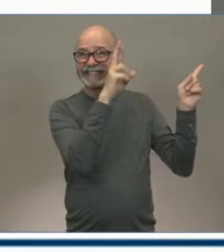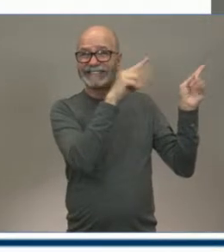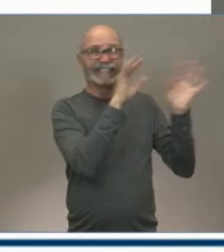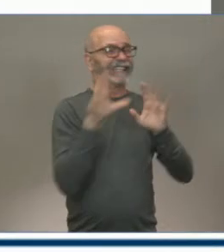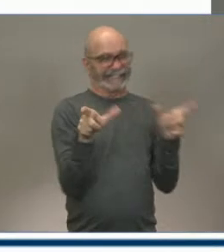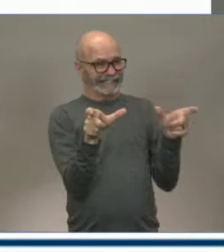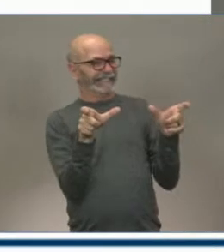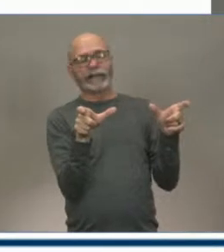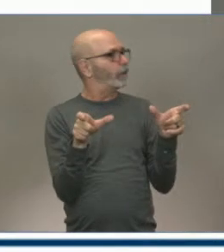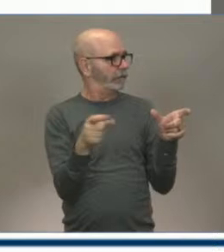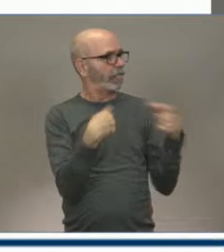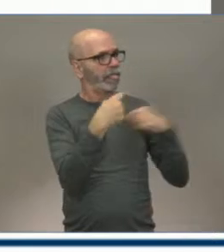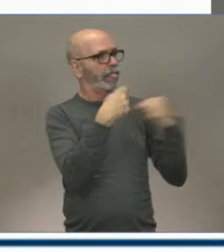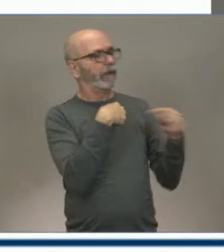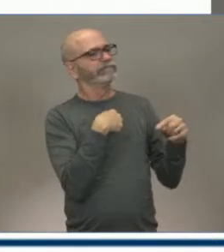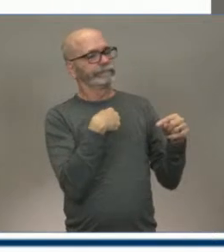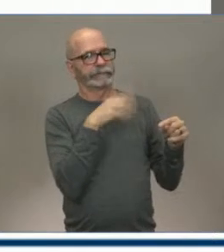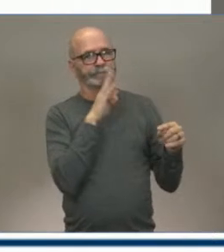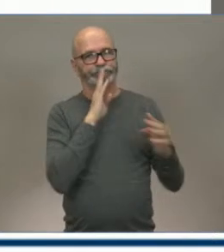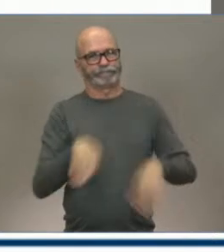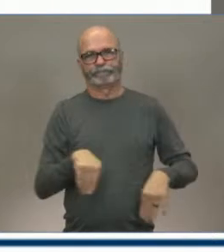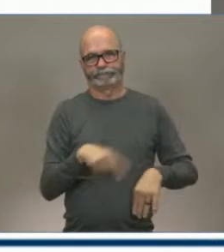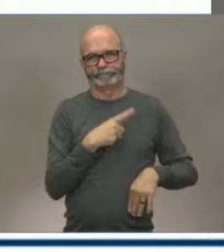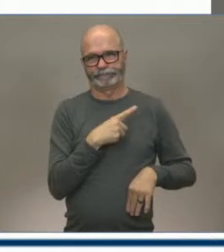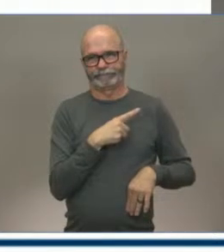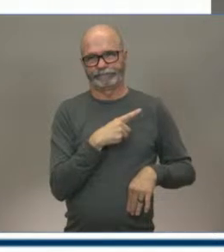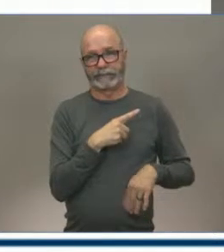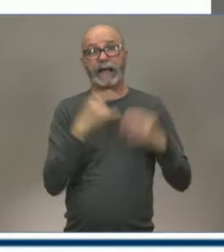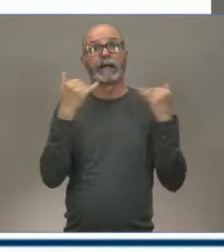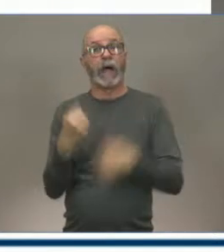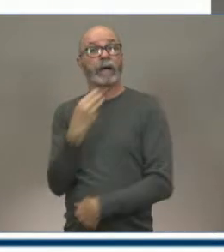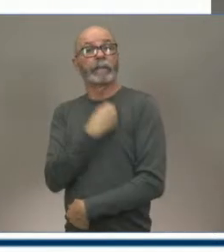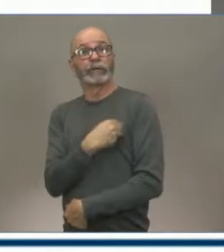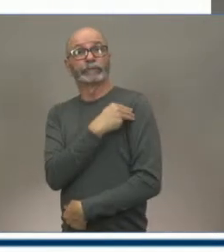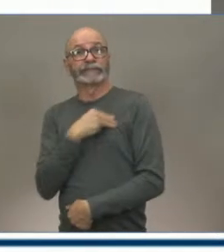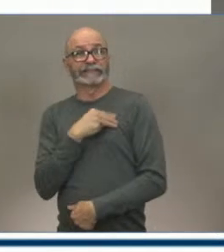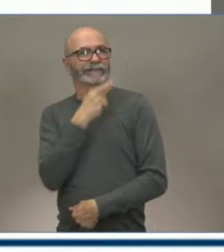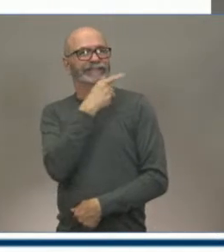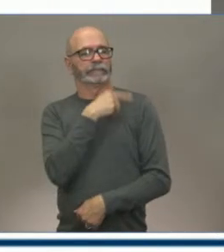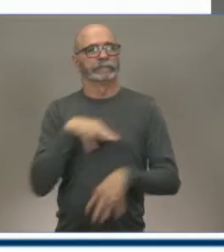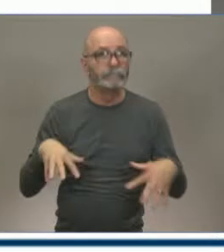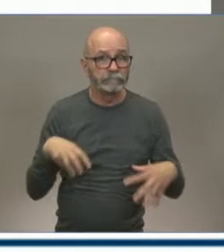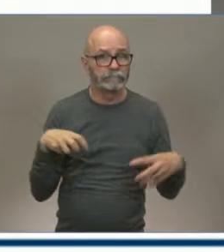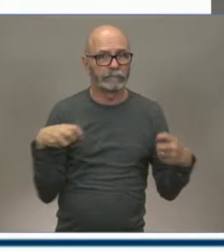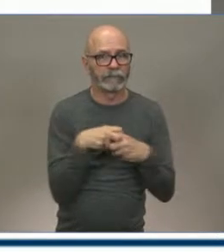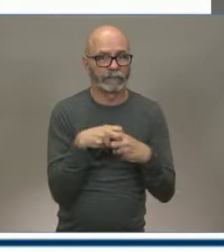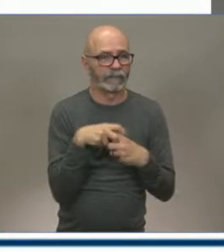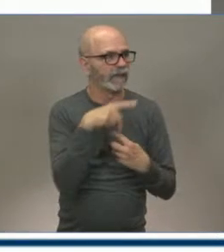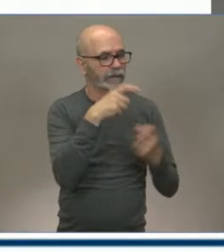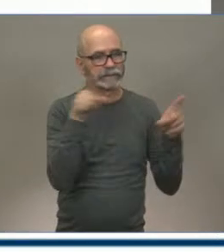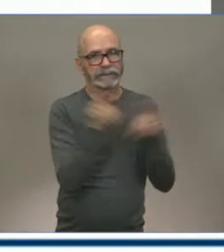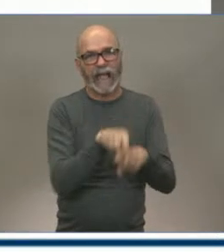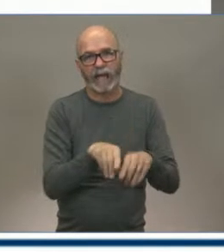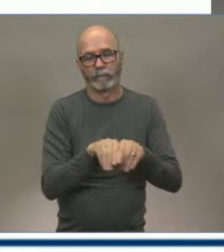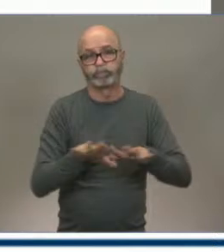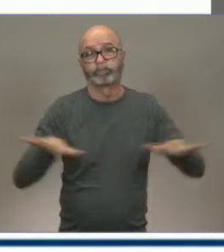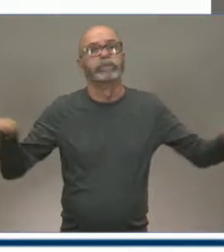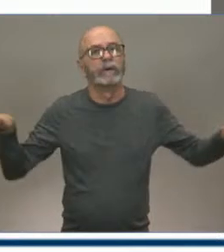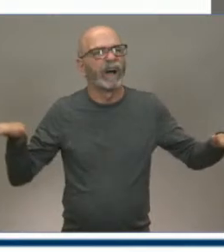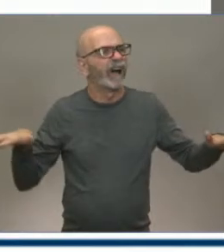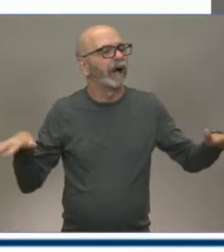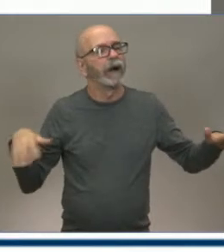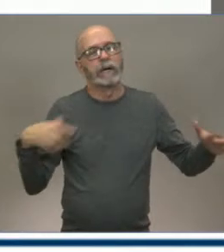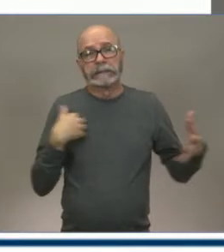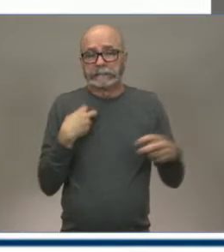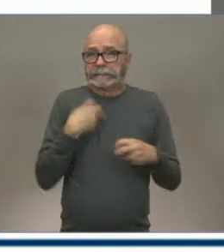months ago in Manitoba, and so that's to me the main point is why we continue to need to remain vigilant and not let